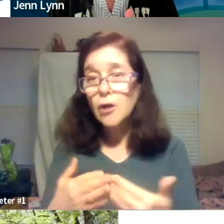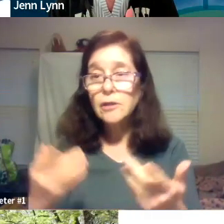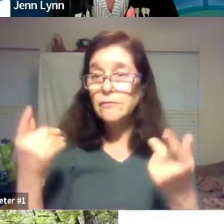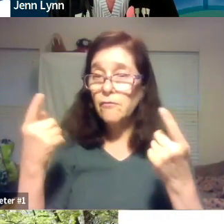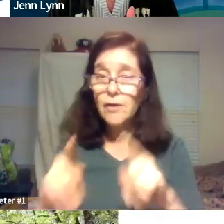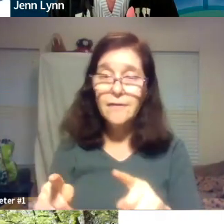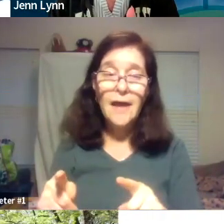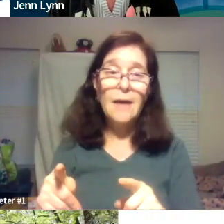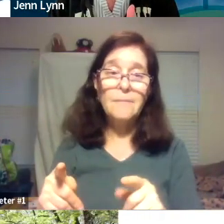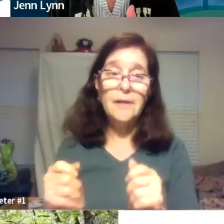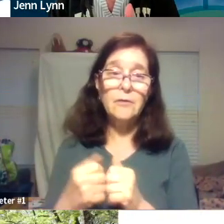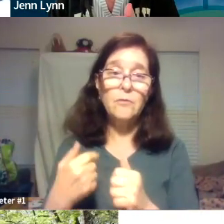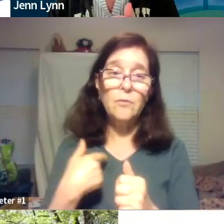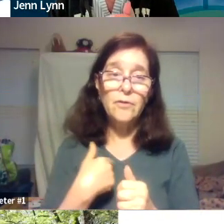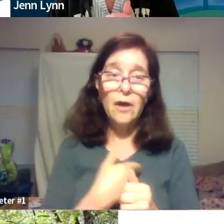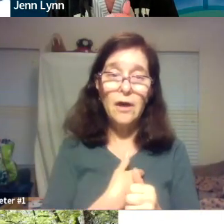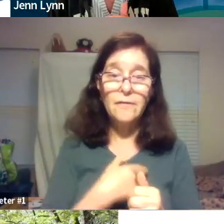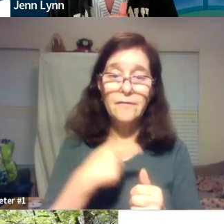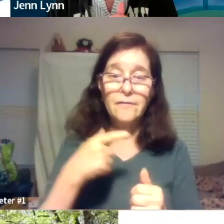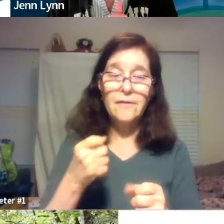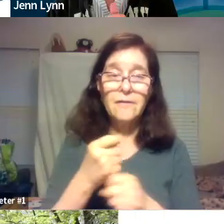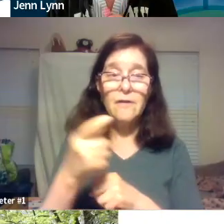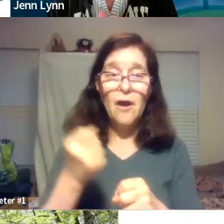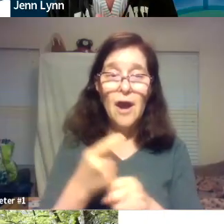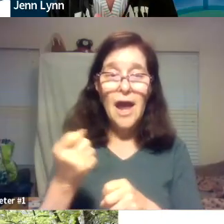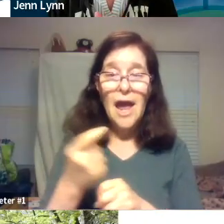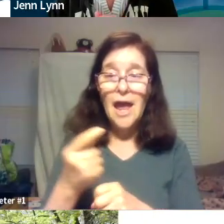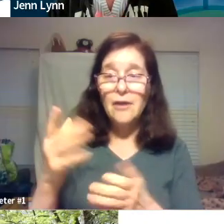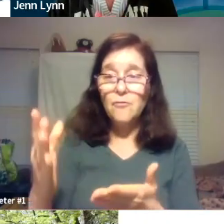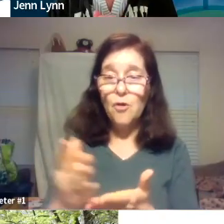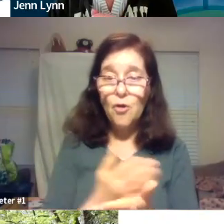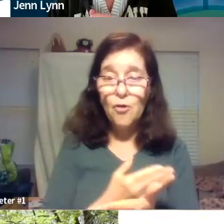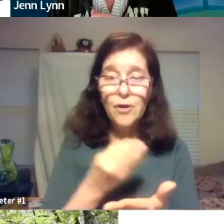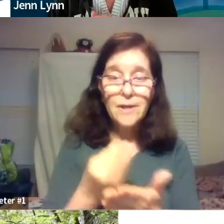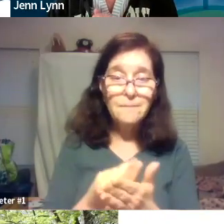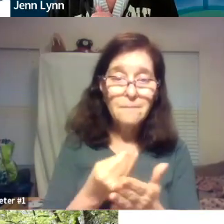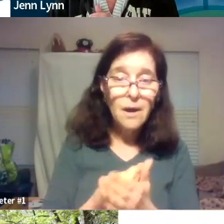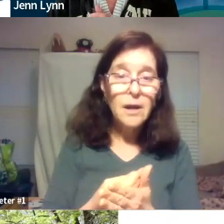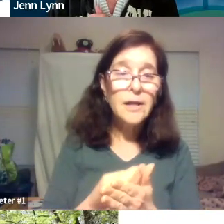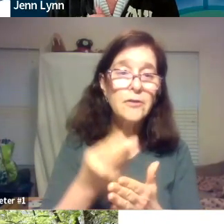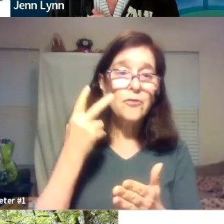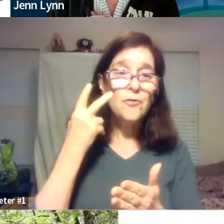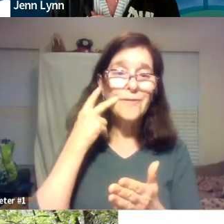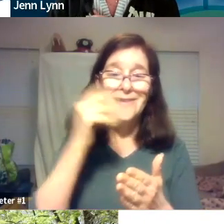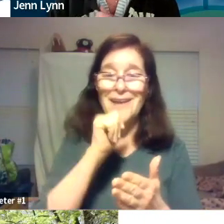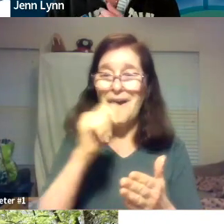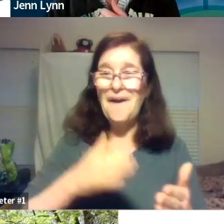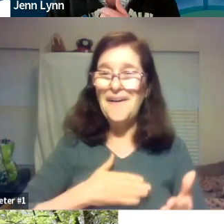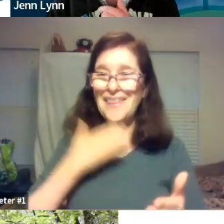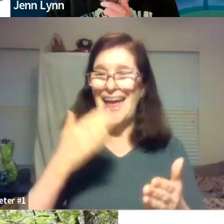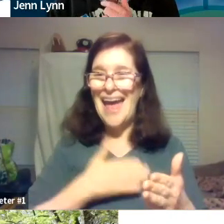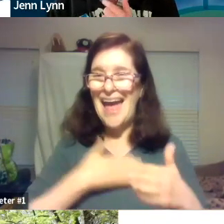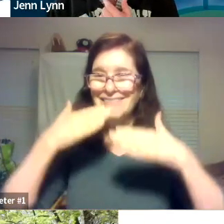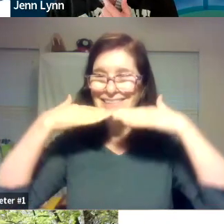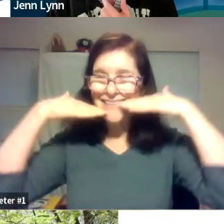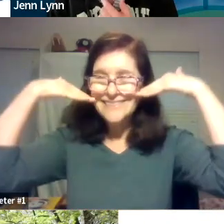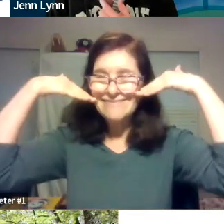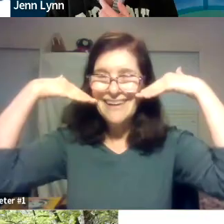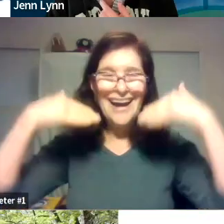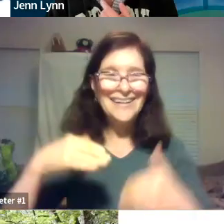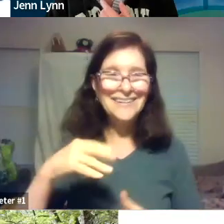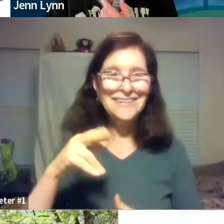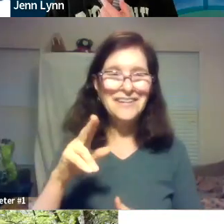slide. This is our annual fundraiser. I put this in here so you would see all the happy smiles of our UC, our family